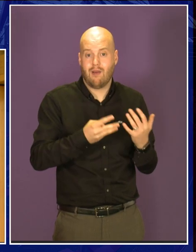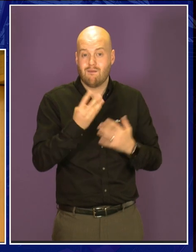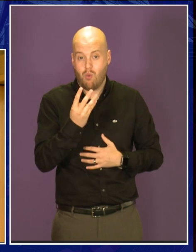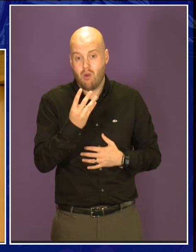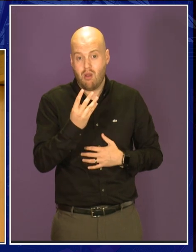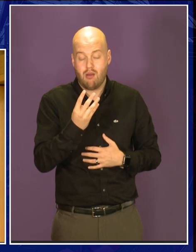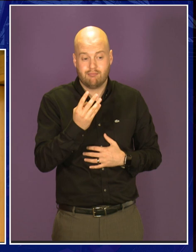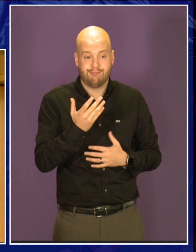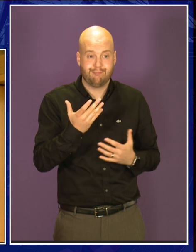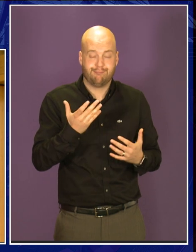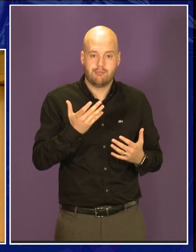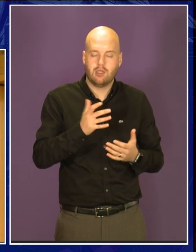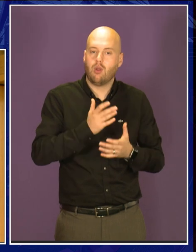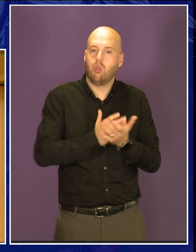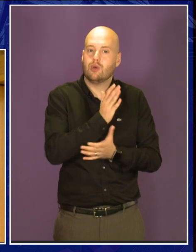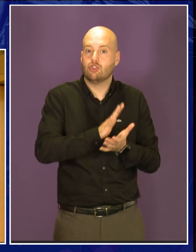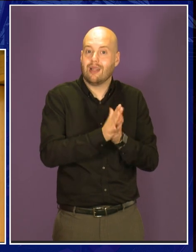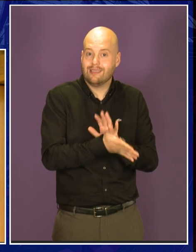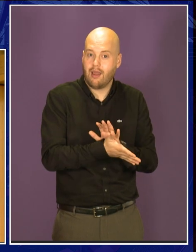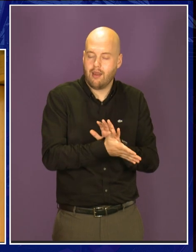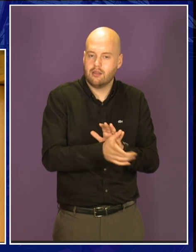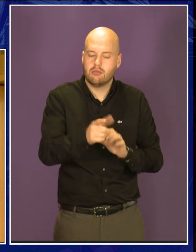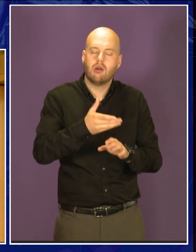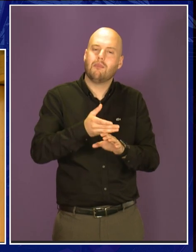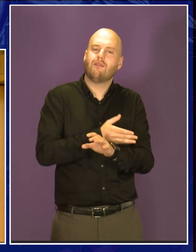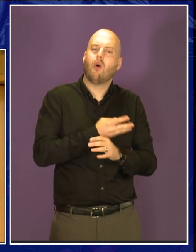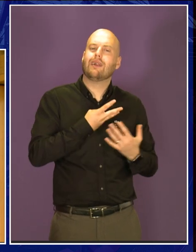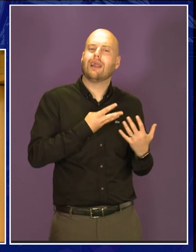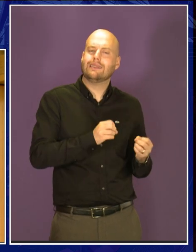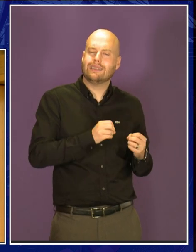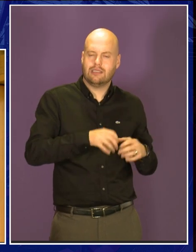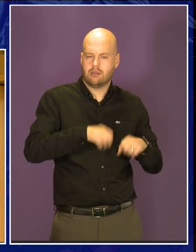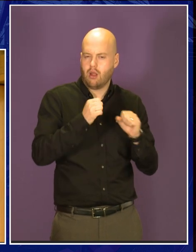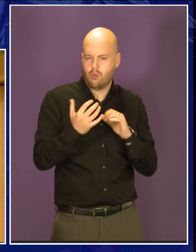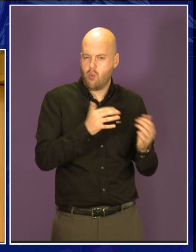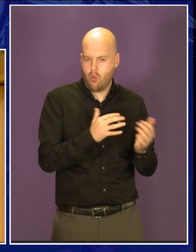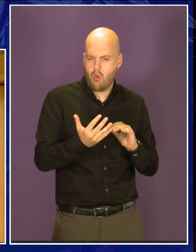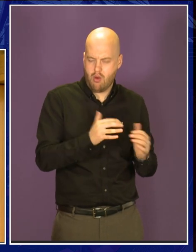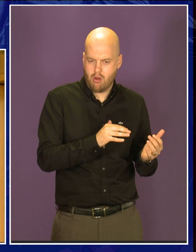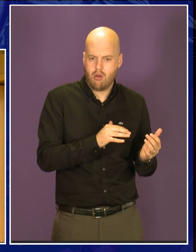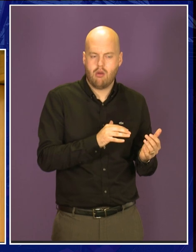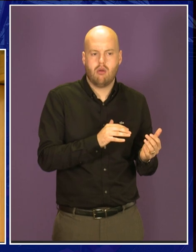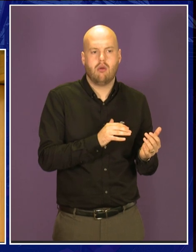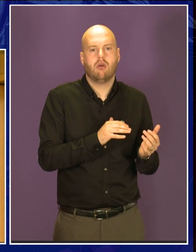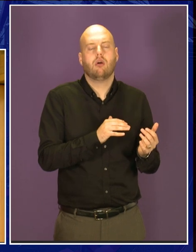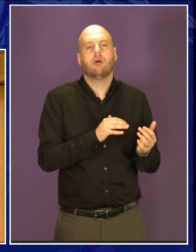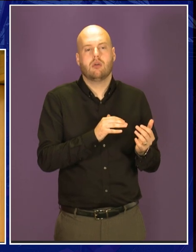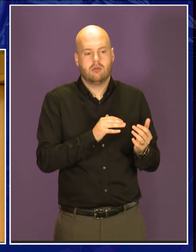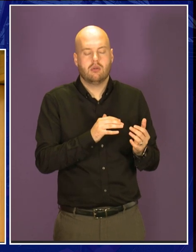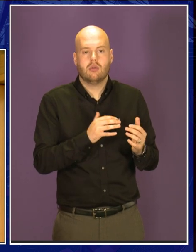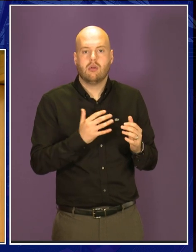1994. So in 90, they started war. For those who know the Rwandan story, in 90, there's a